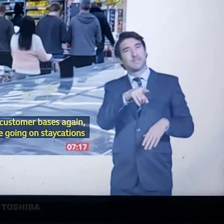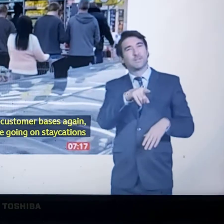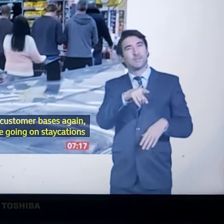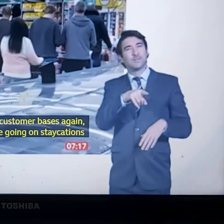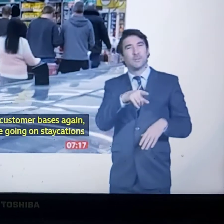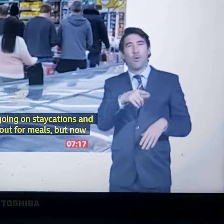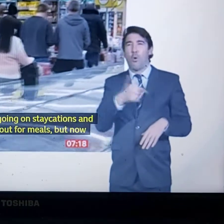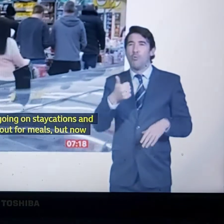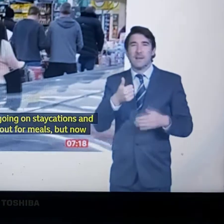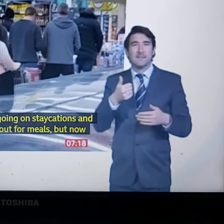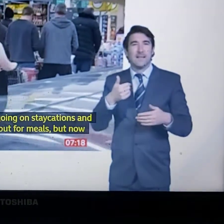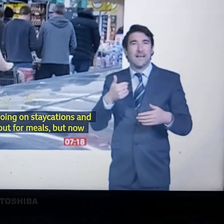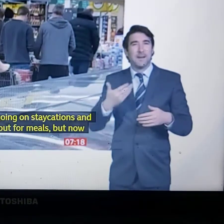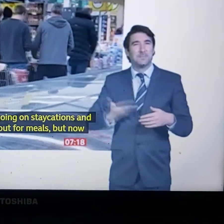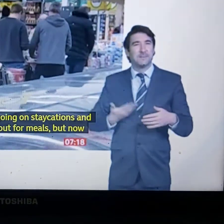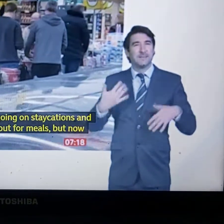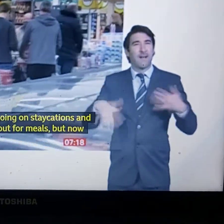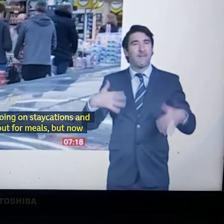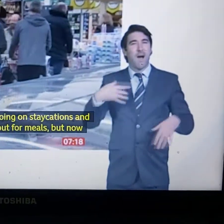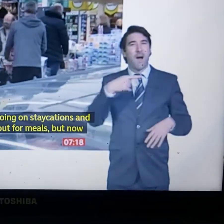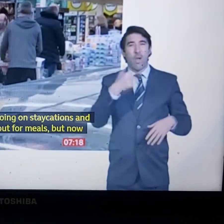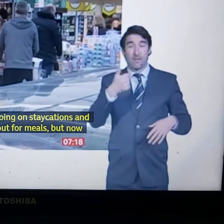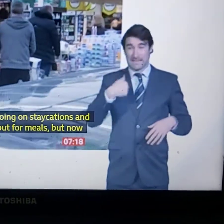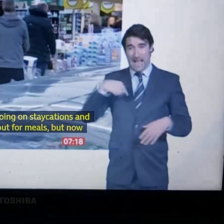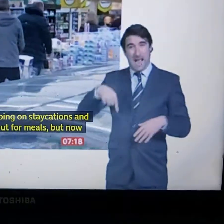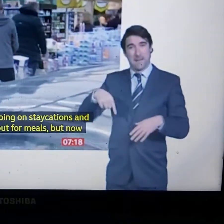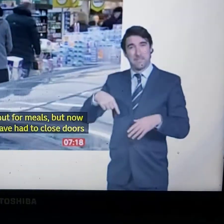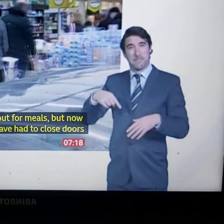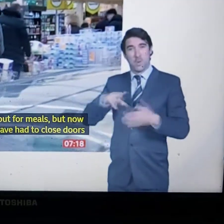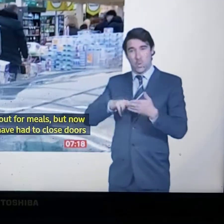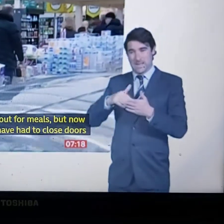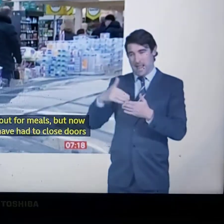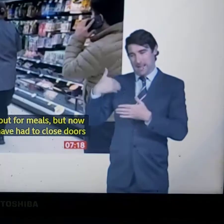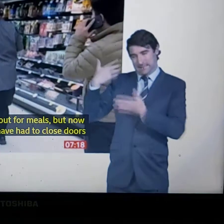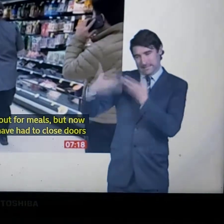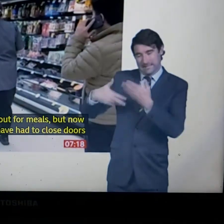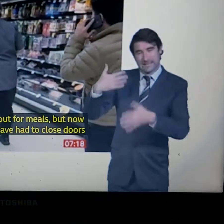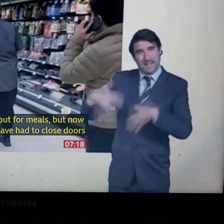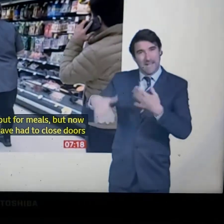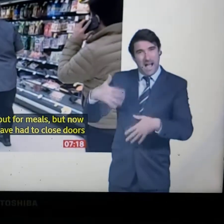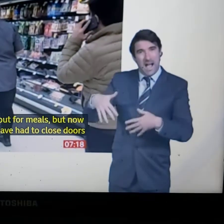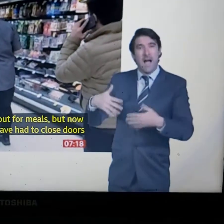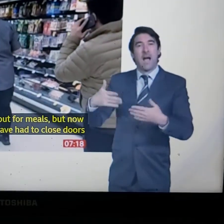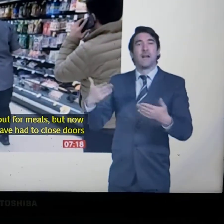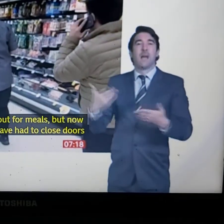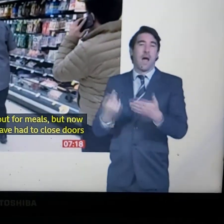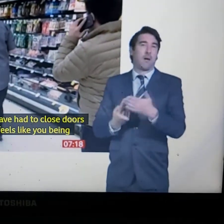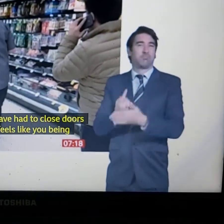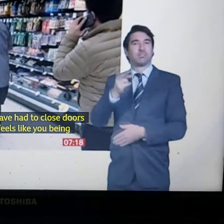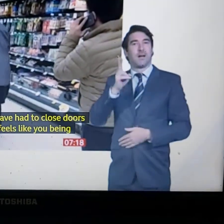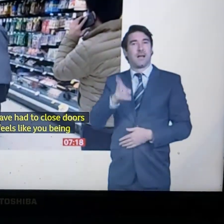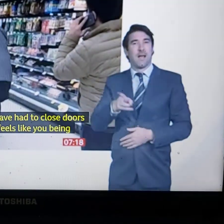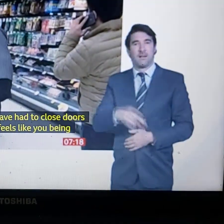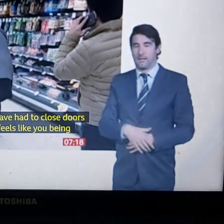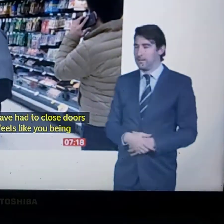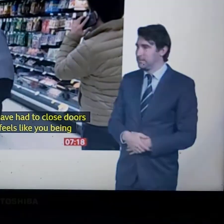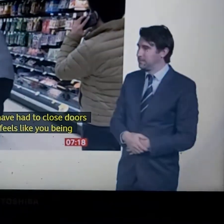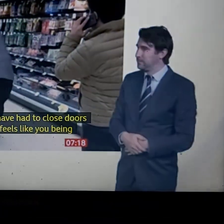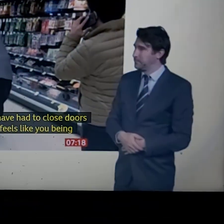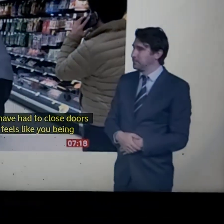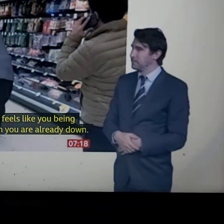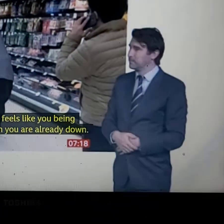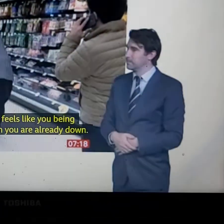you're already down. So that's been odd. And New Zealand has had an exceptional record, really, on coronavirus.